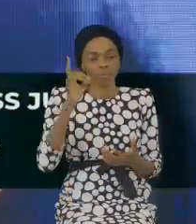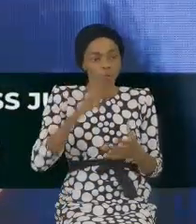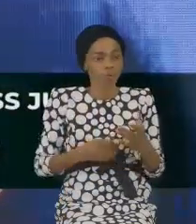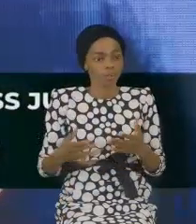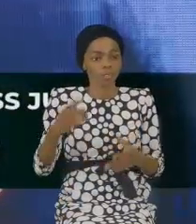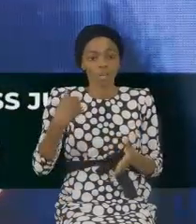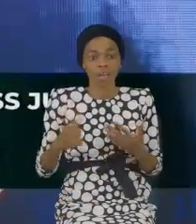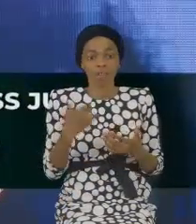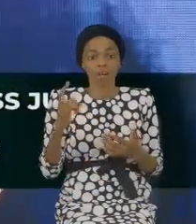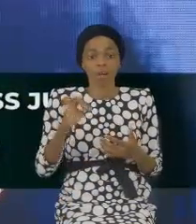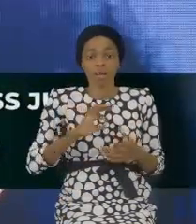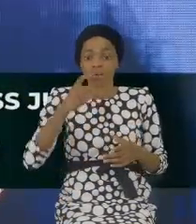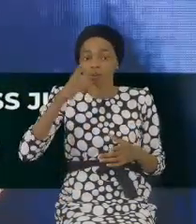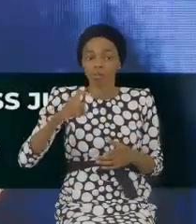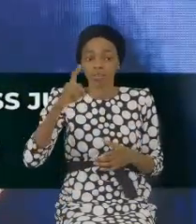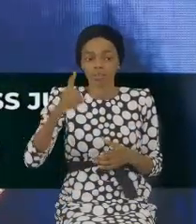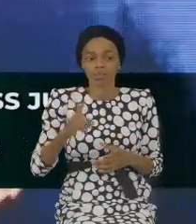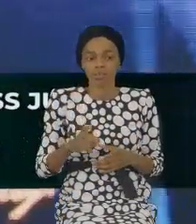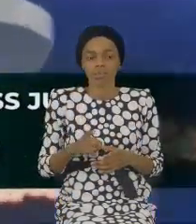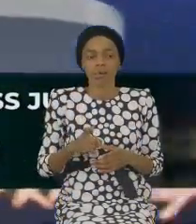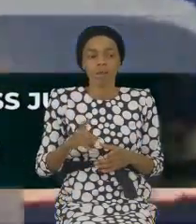you, observe to do it."